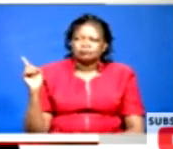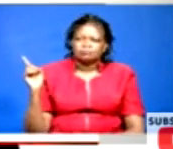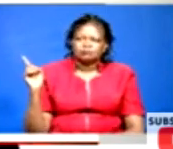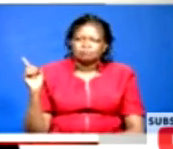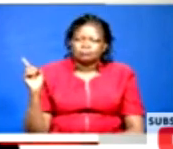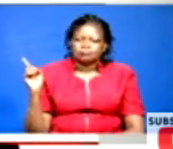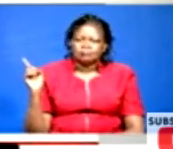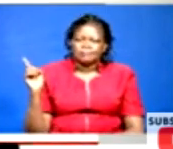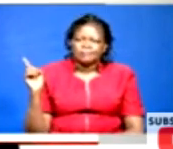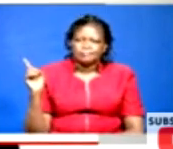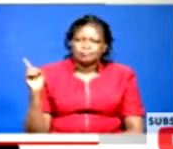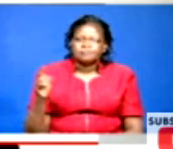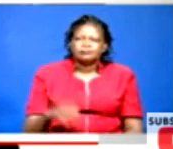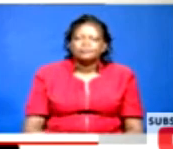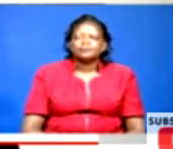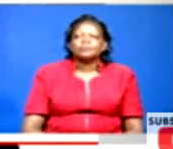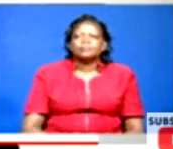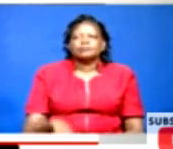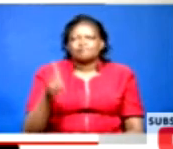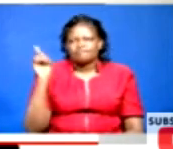72,110,017 Kenya shillings. DAP Kenya,